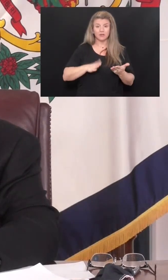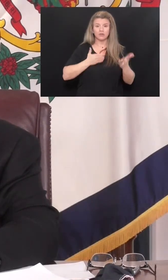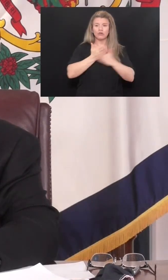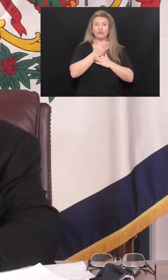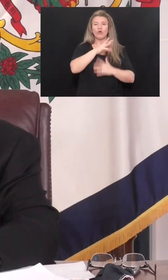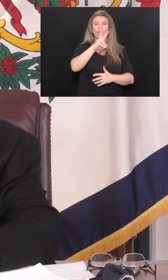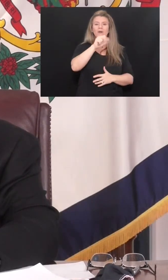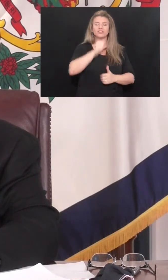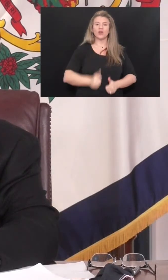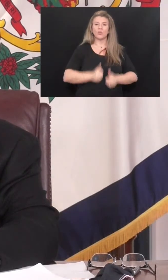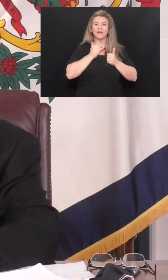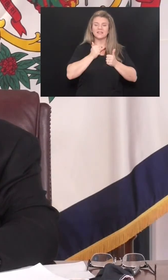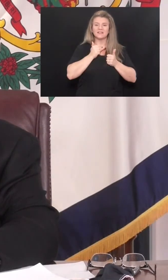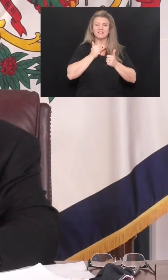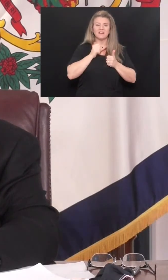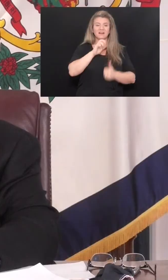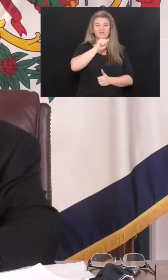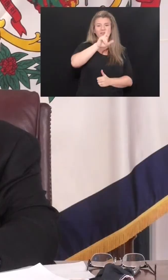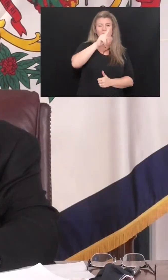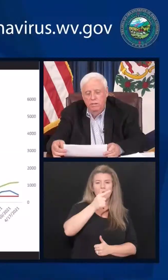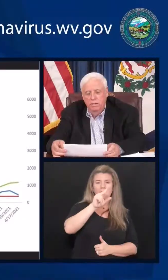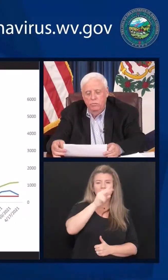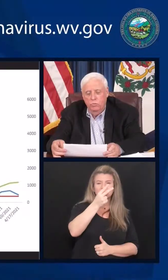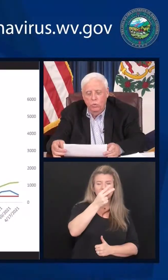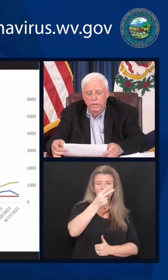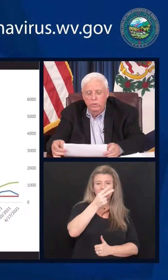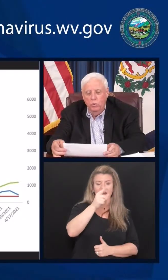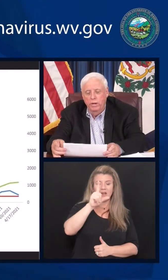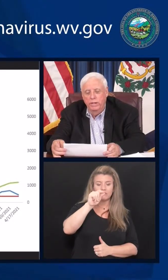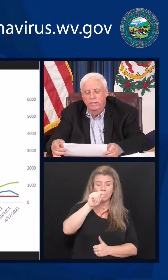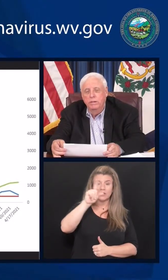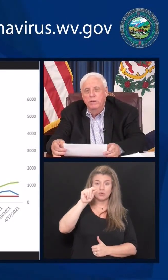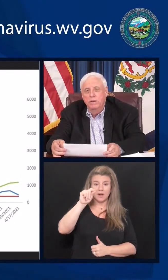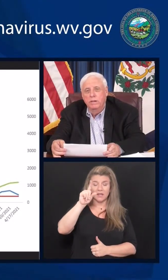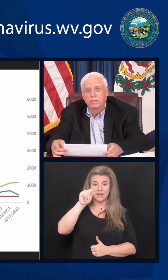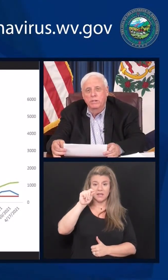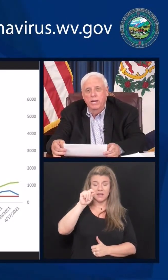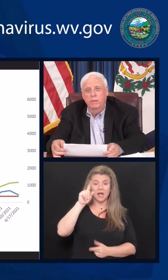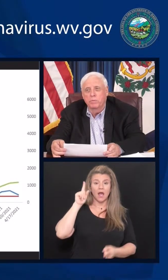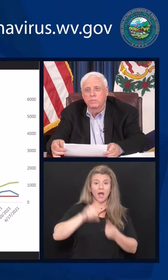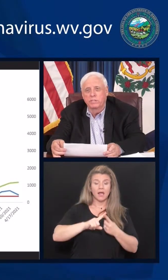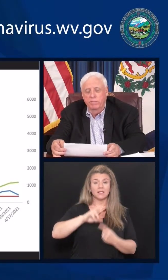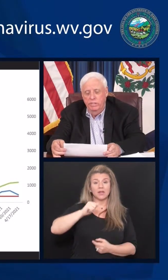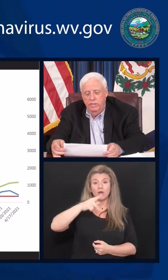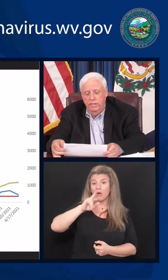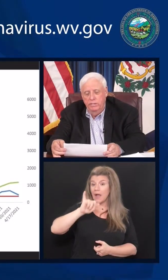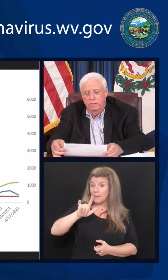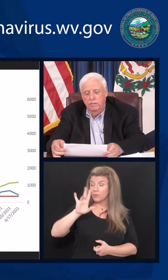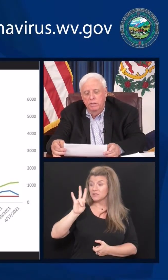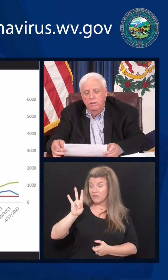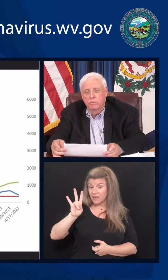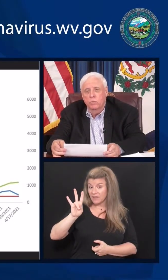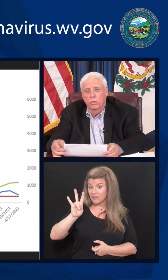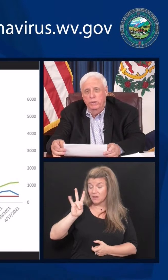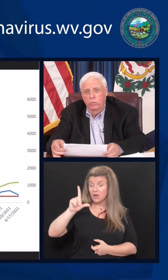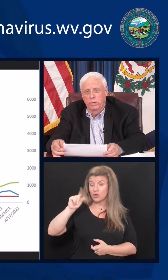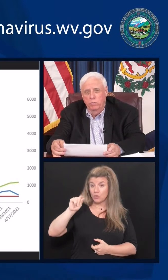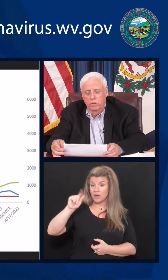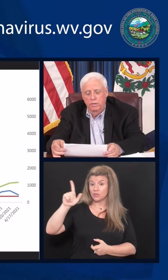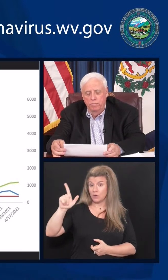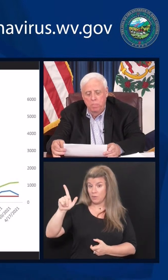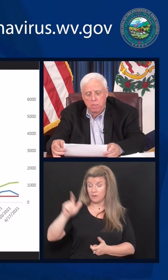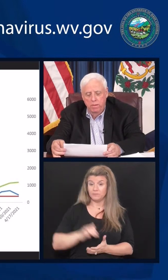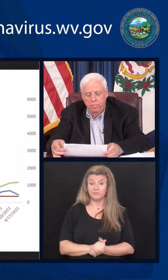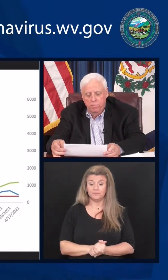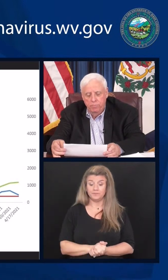Virginia residents from August the 2nd of 2020 until April 17th of